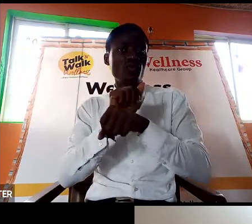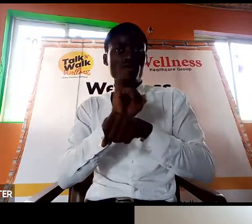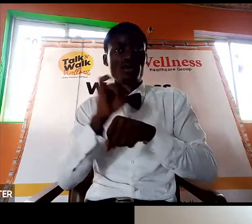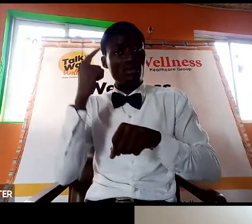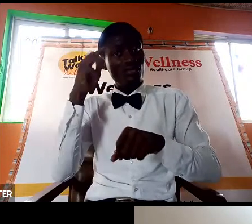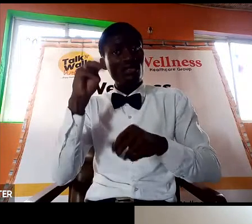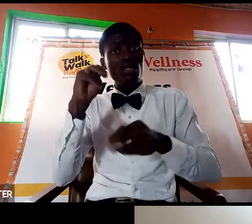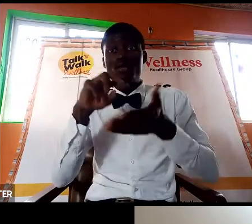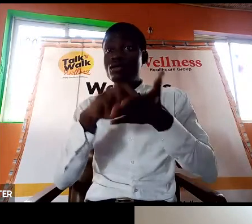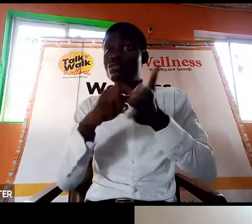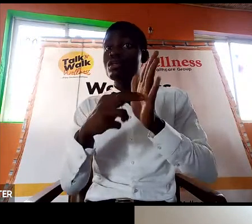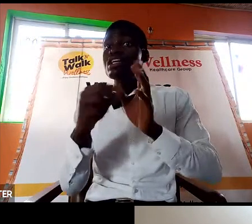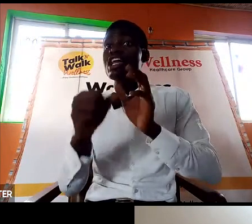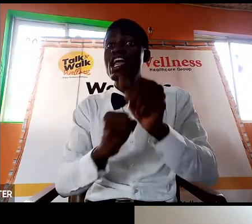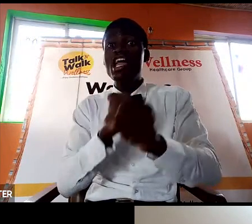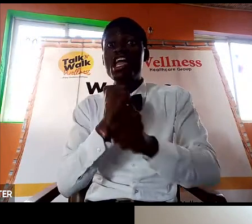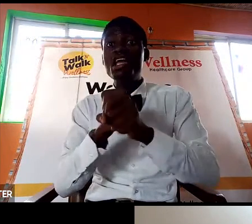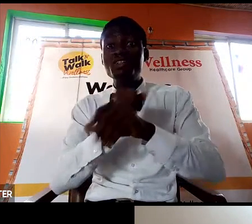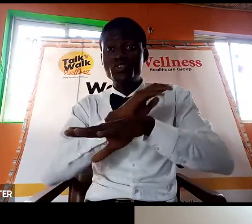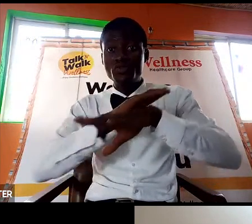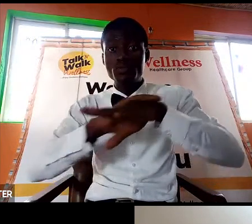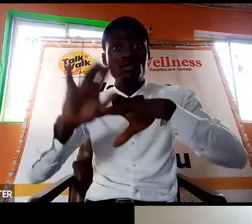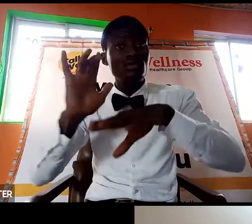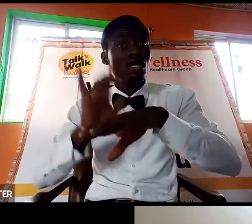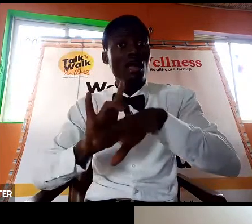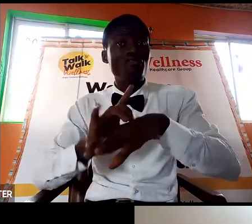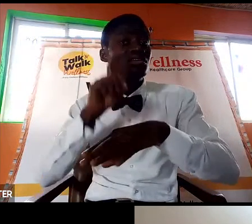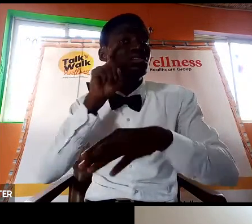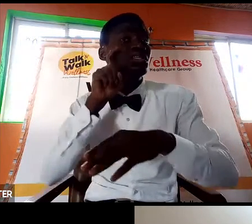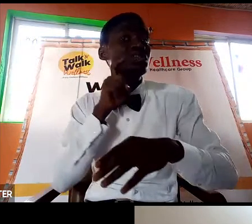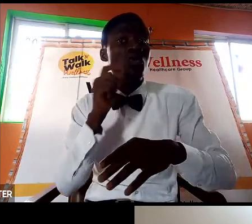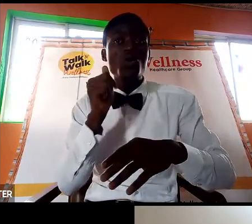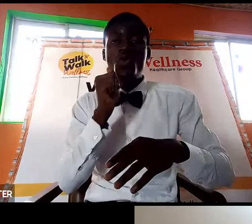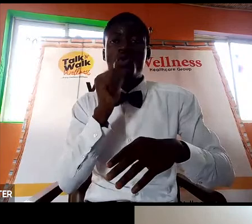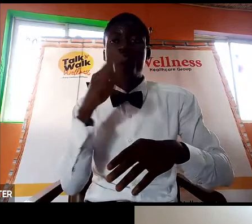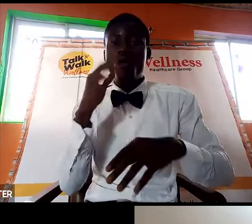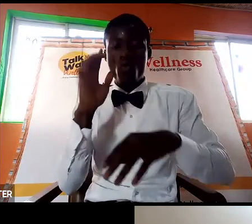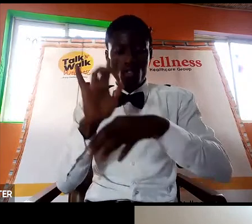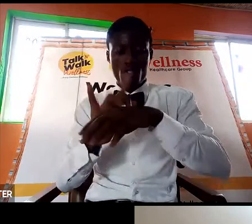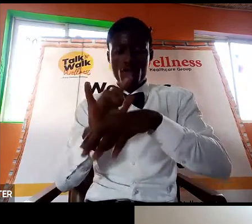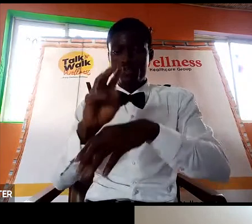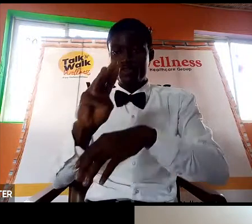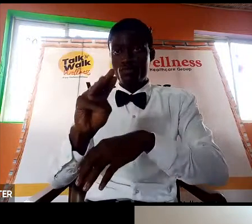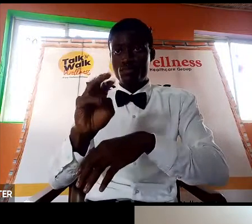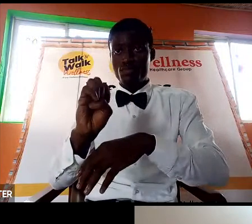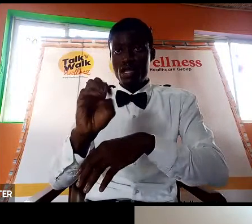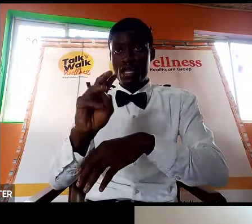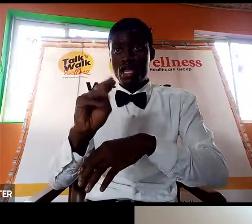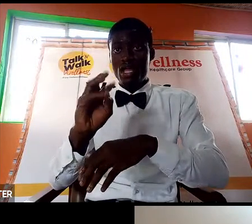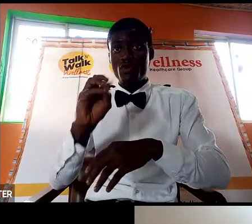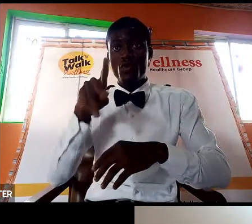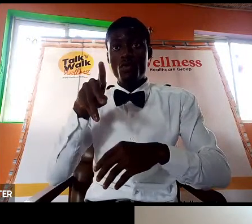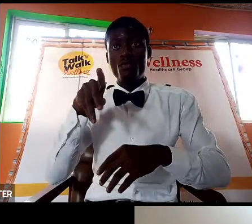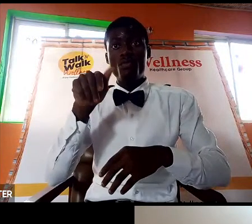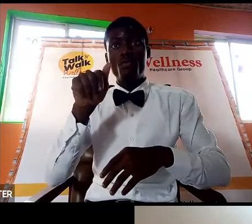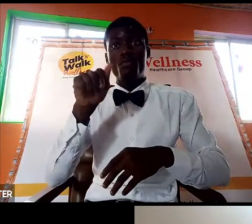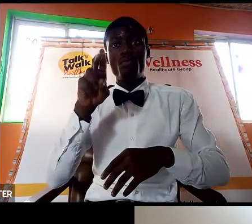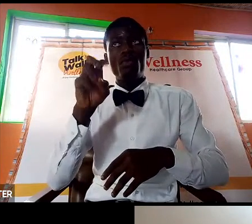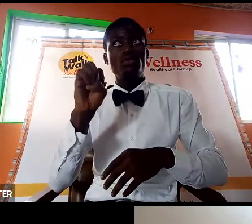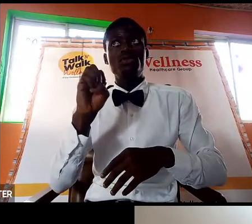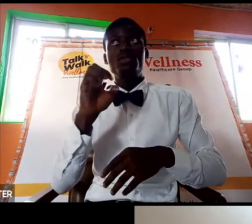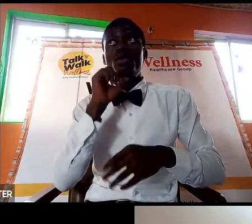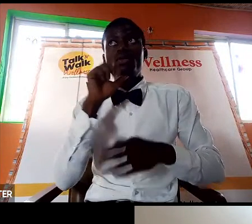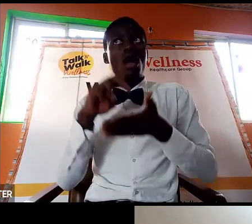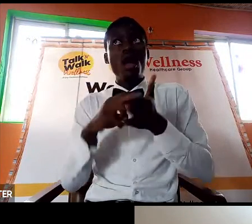sex. A woman in her menopausal age shouldn't condemn herself to, now that I'm not seeing my messes, then there's nothing about my sexual